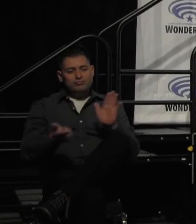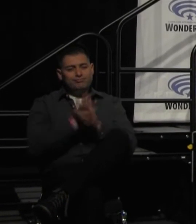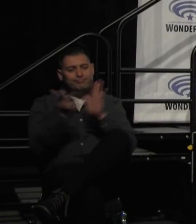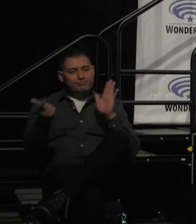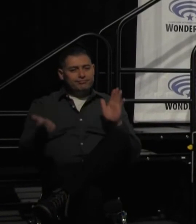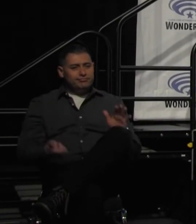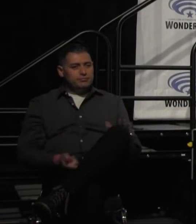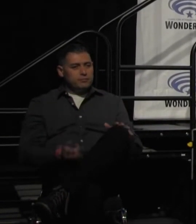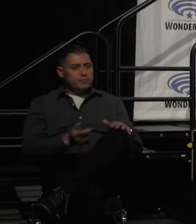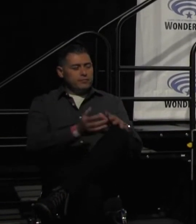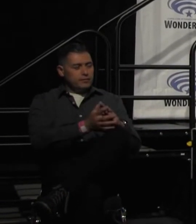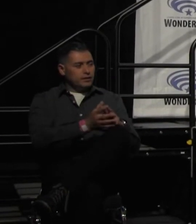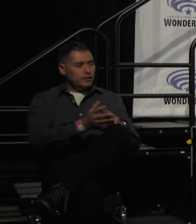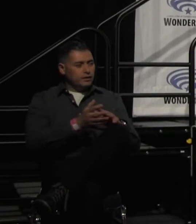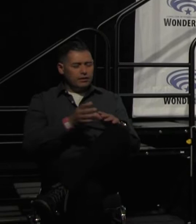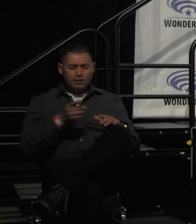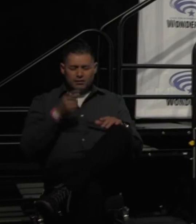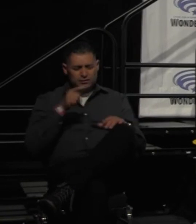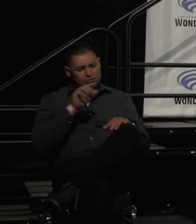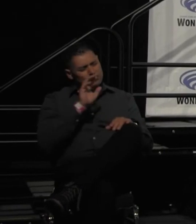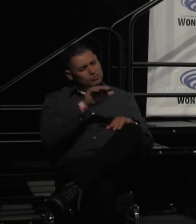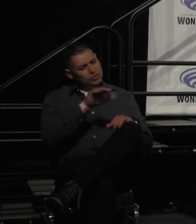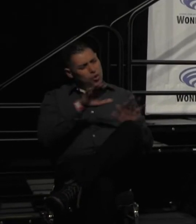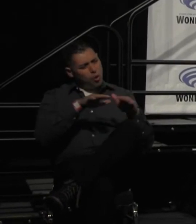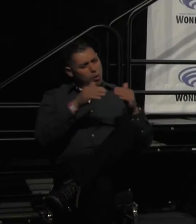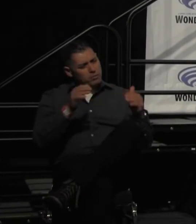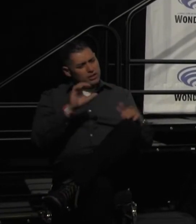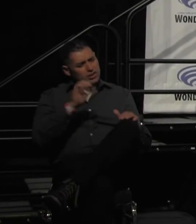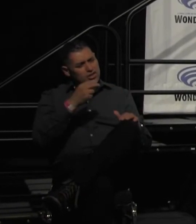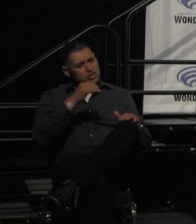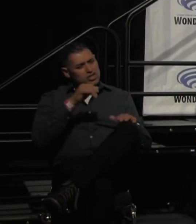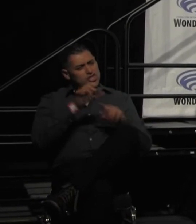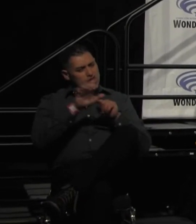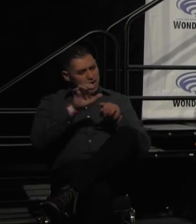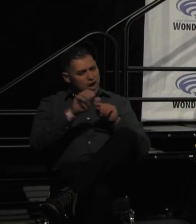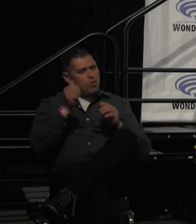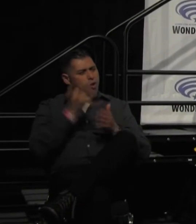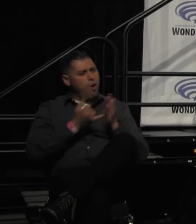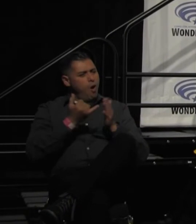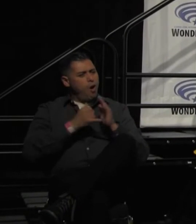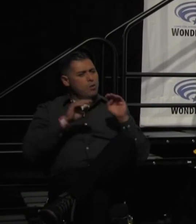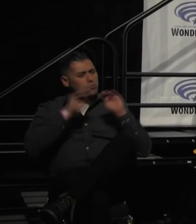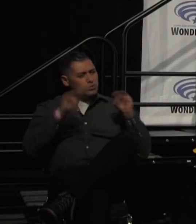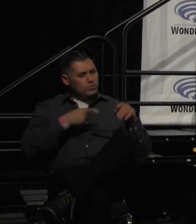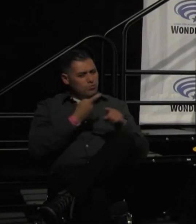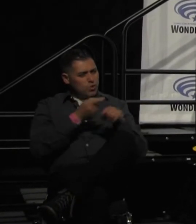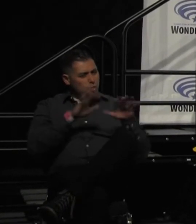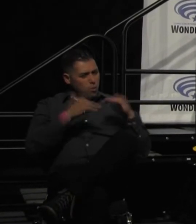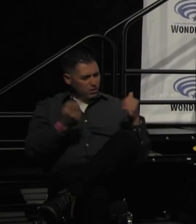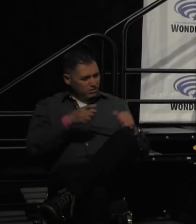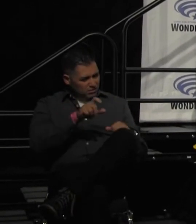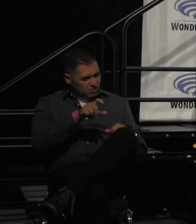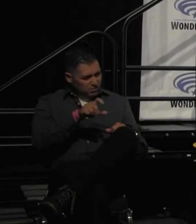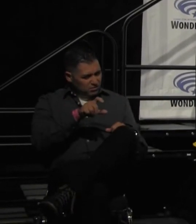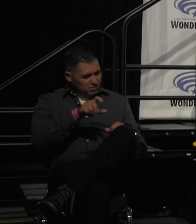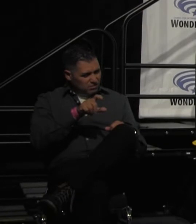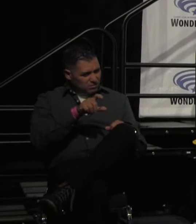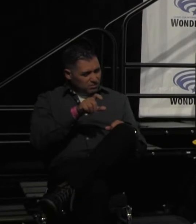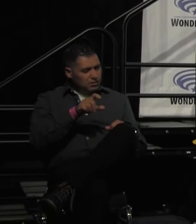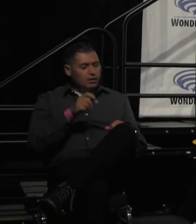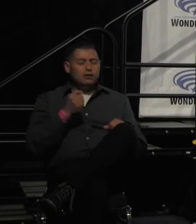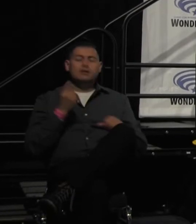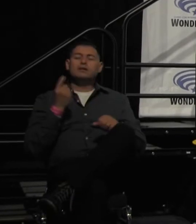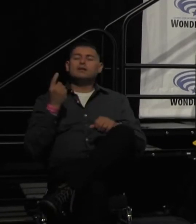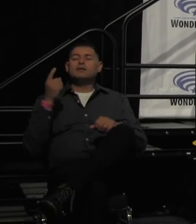Hey, Cheech, aren't you opening a Chicano art museum? I am. Yeah. That's very cool. We open